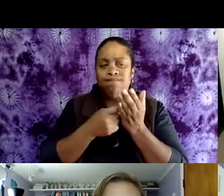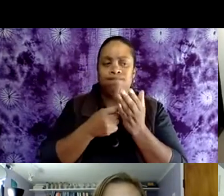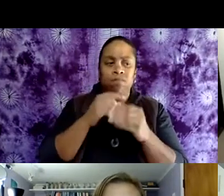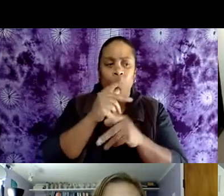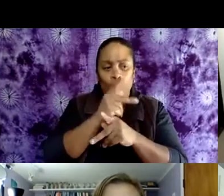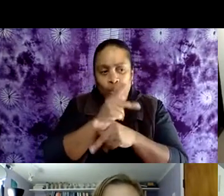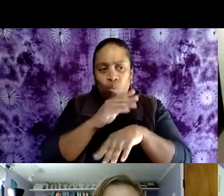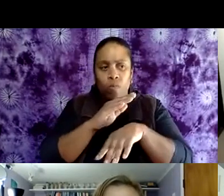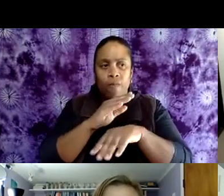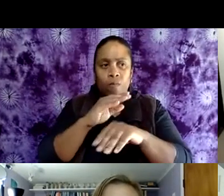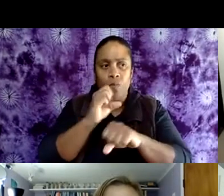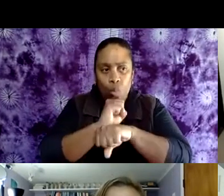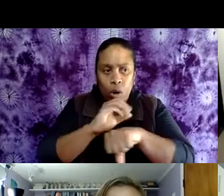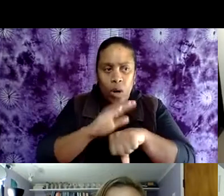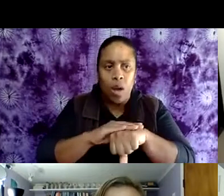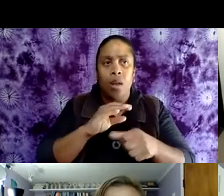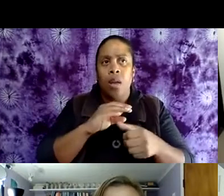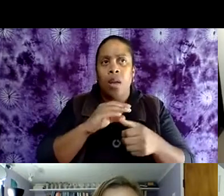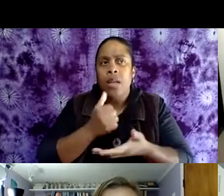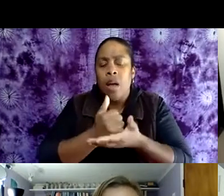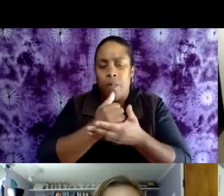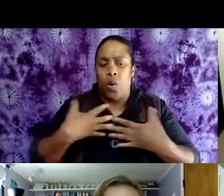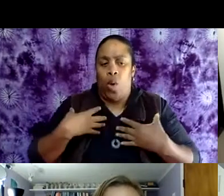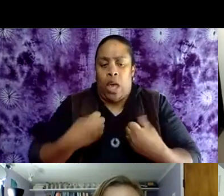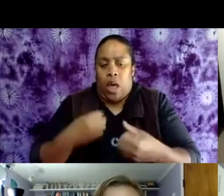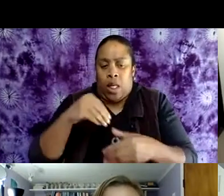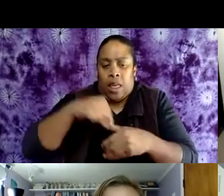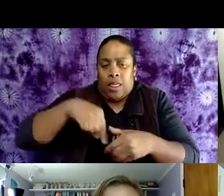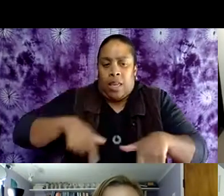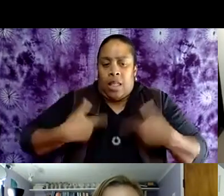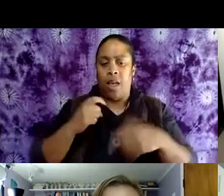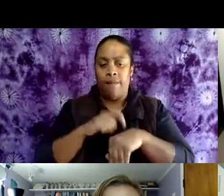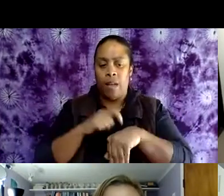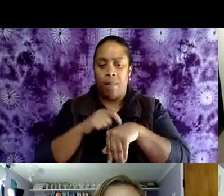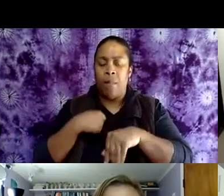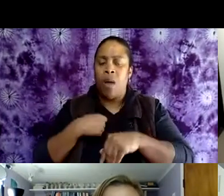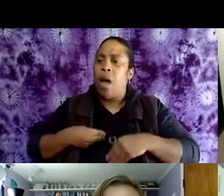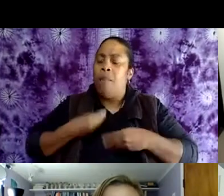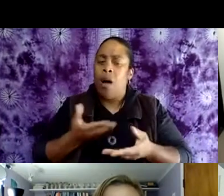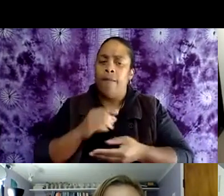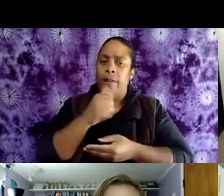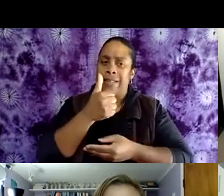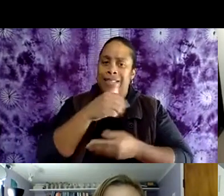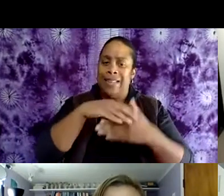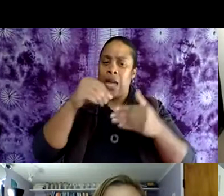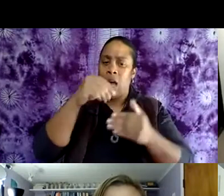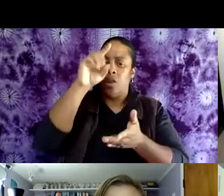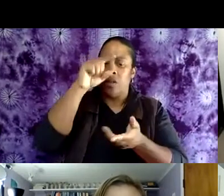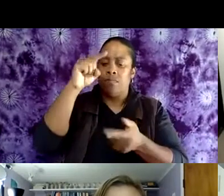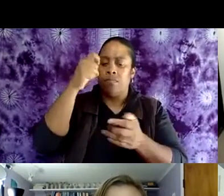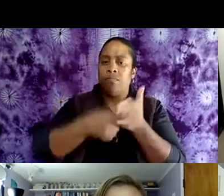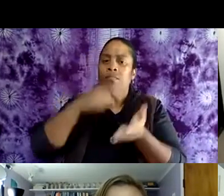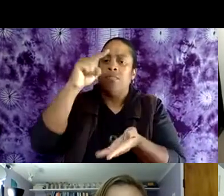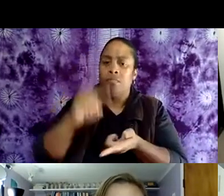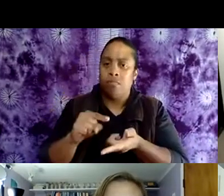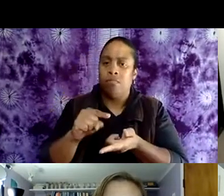and do in this lifetime. I'm offering $10 off on a personal session with the promo code MeWe. Trying to make